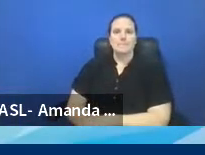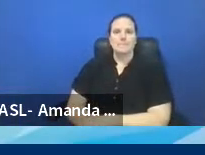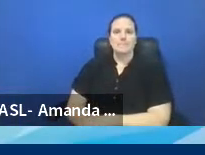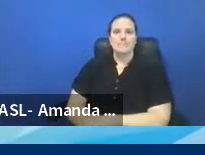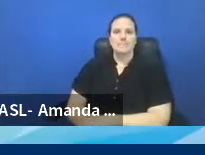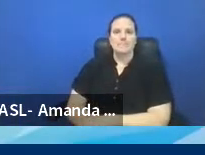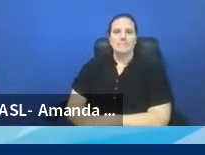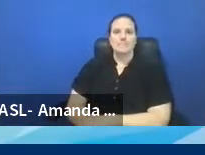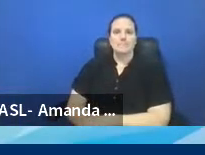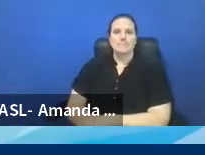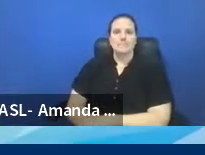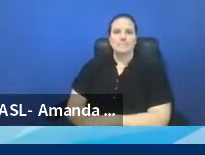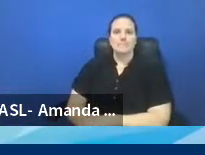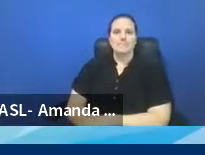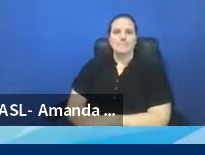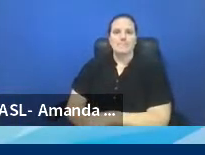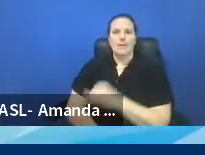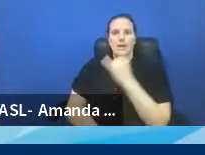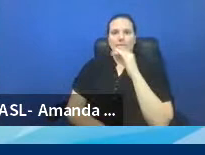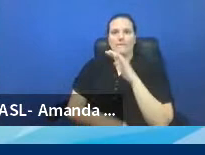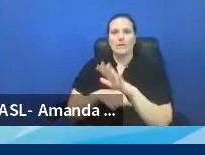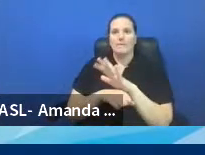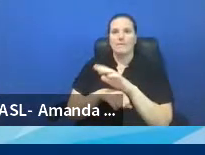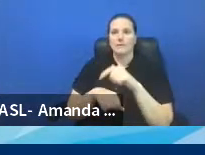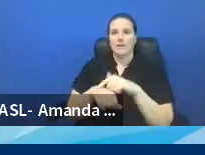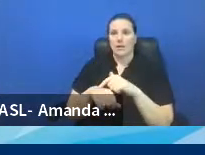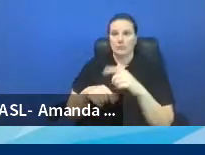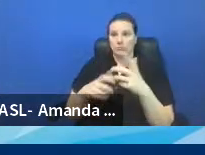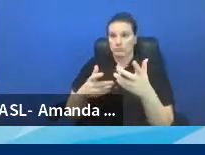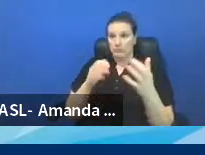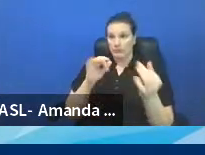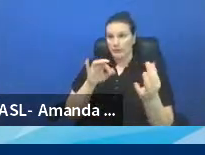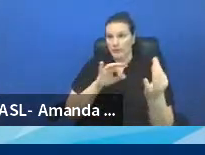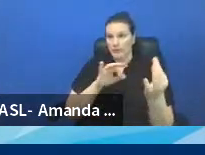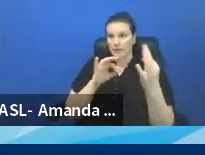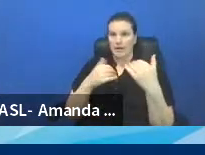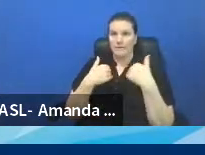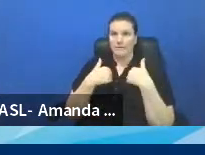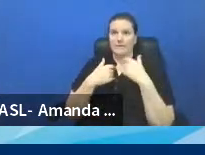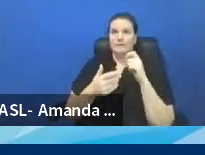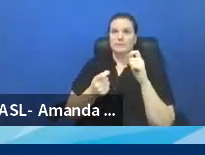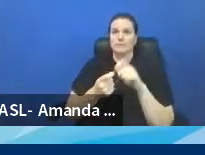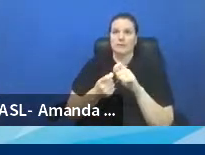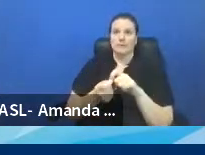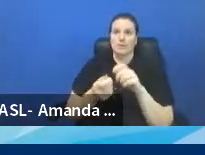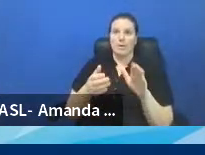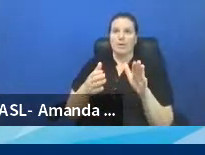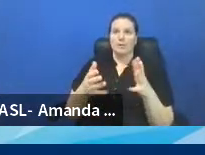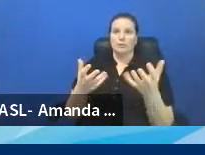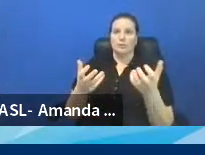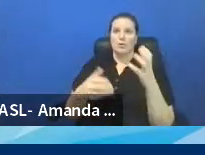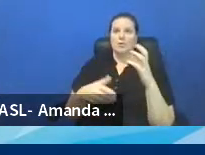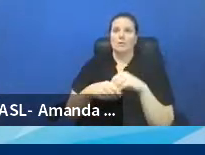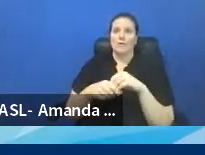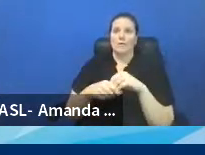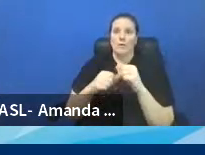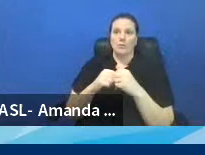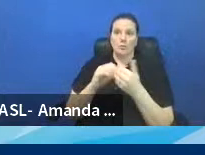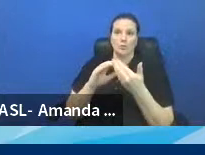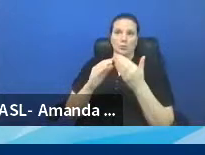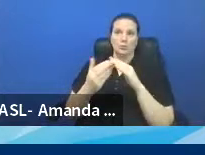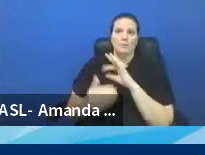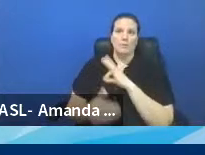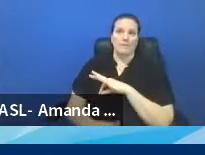So if there's time permitting, we are just looking for some feedback if there's particular ways that you all would like to engage with the Community